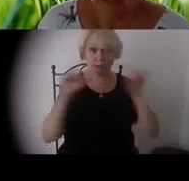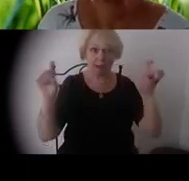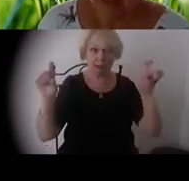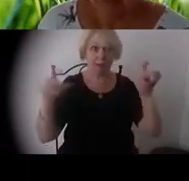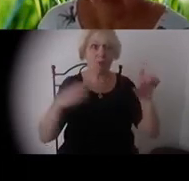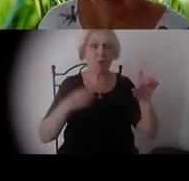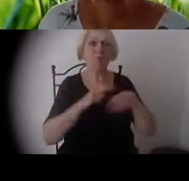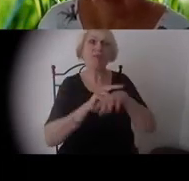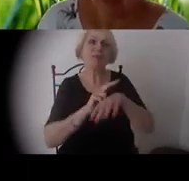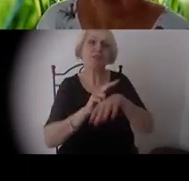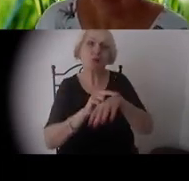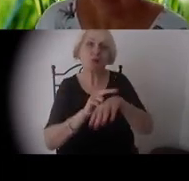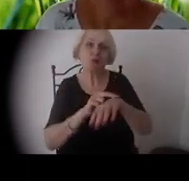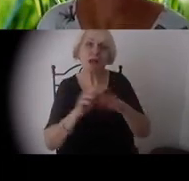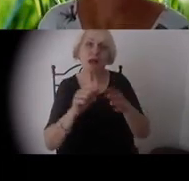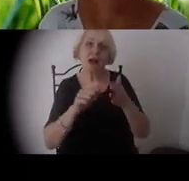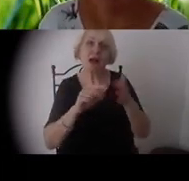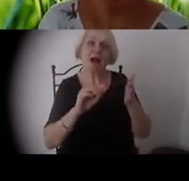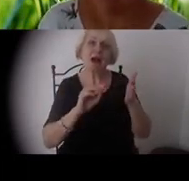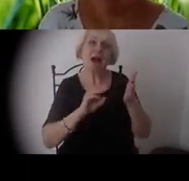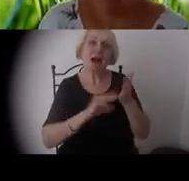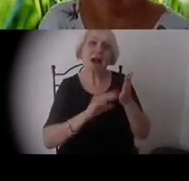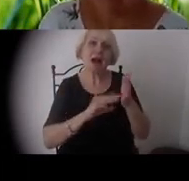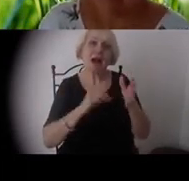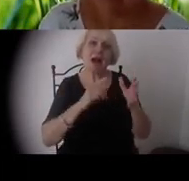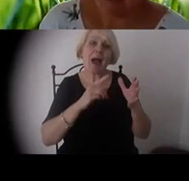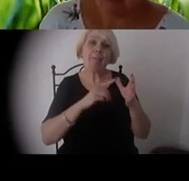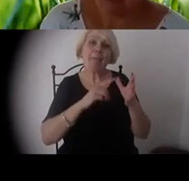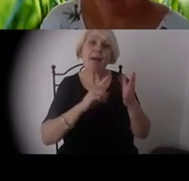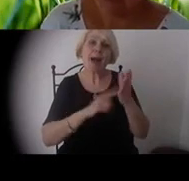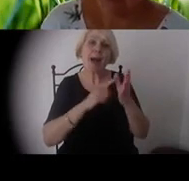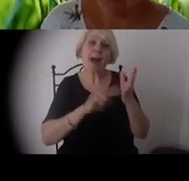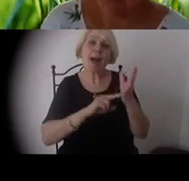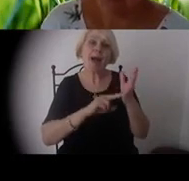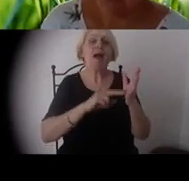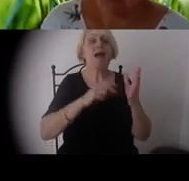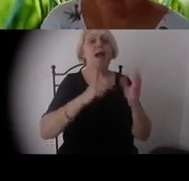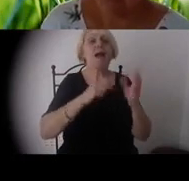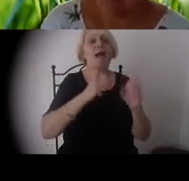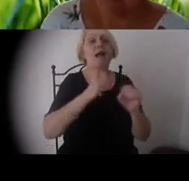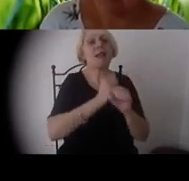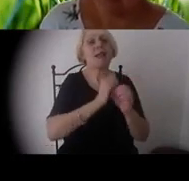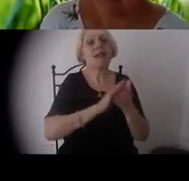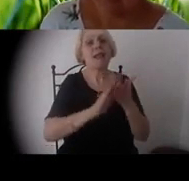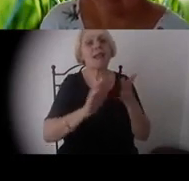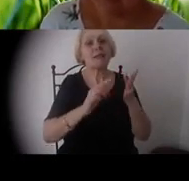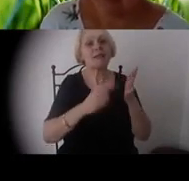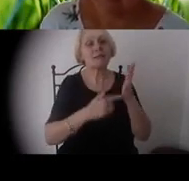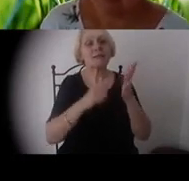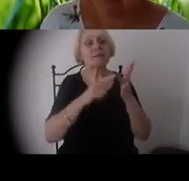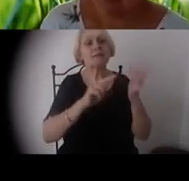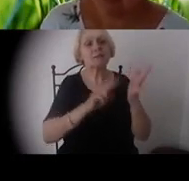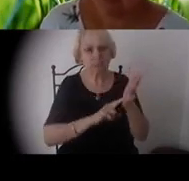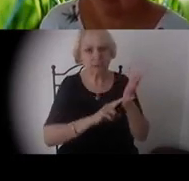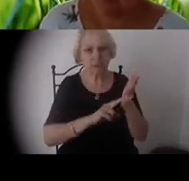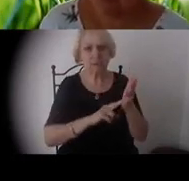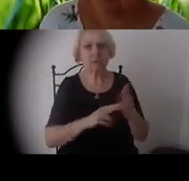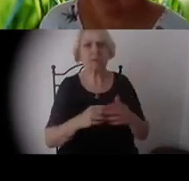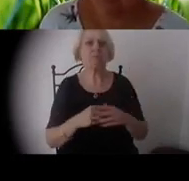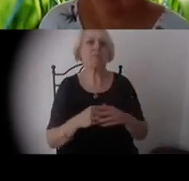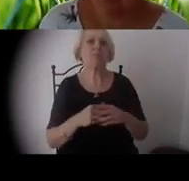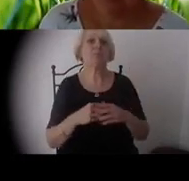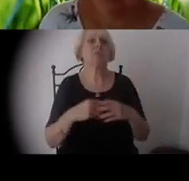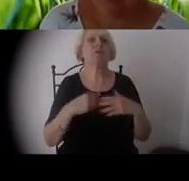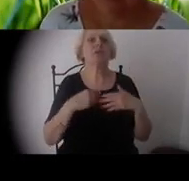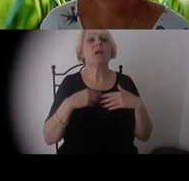Dr. Emma Gore-Langton, who's the Senior Educational Psychologist and Lead for Social, Emotional, Mental